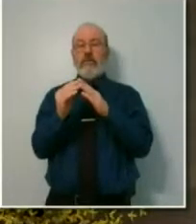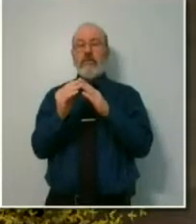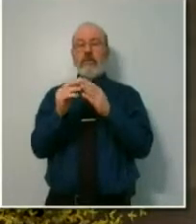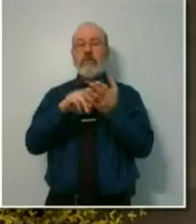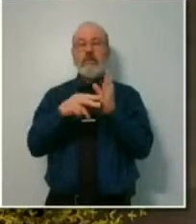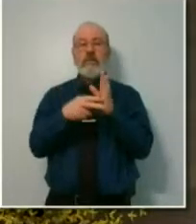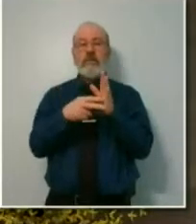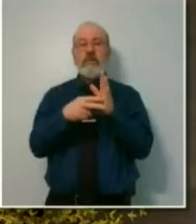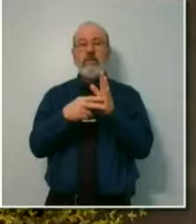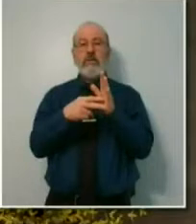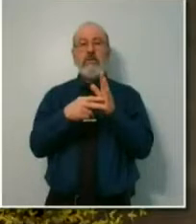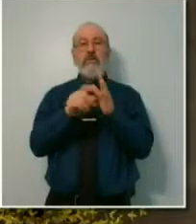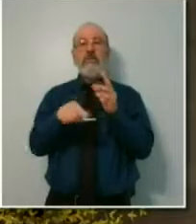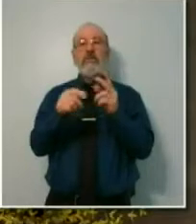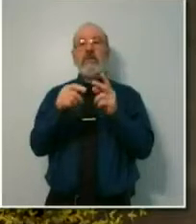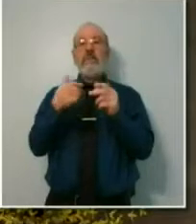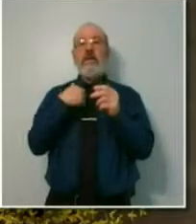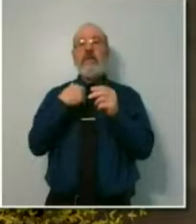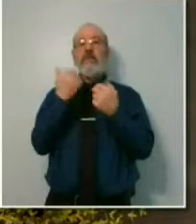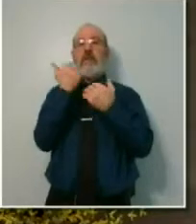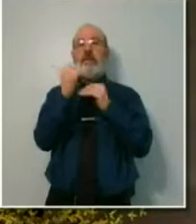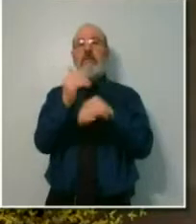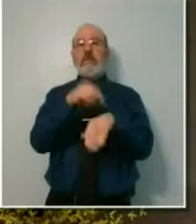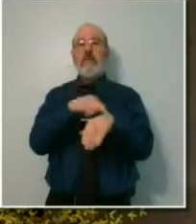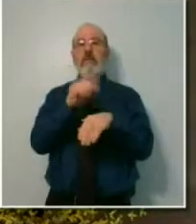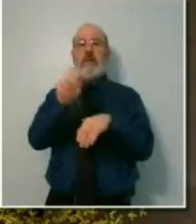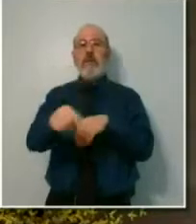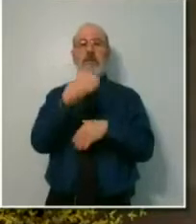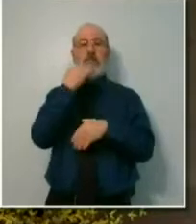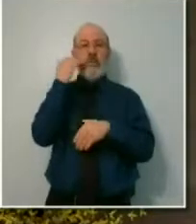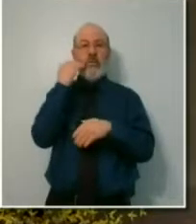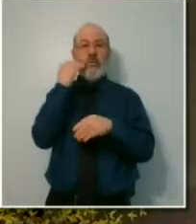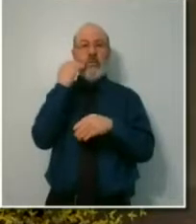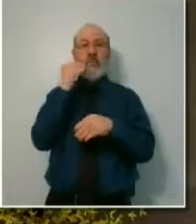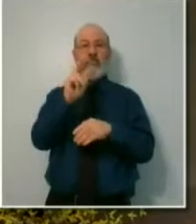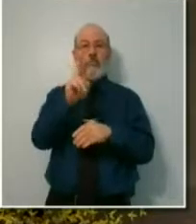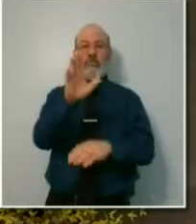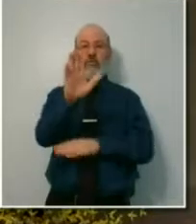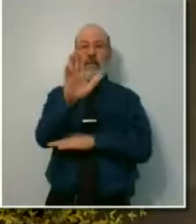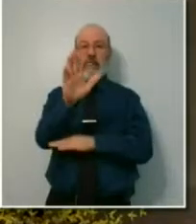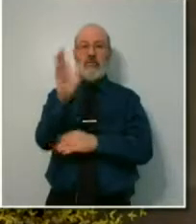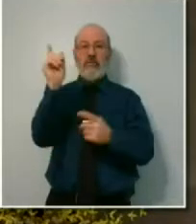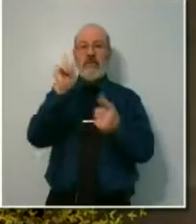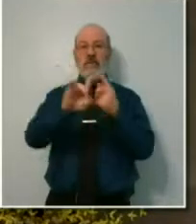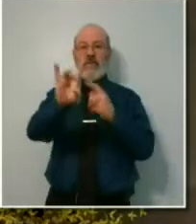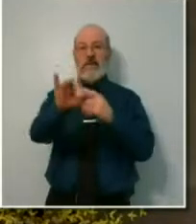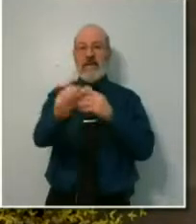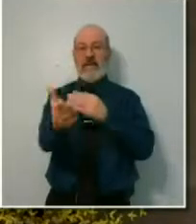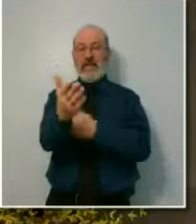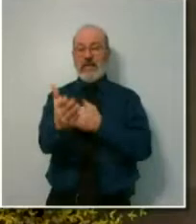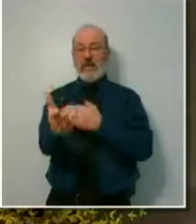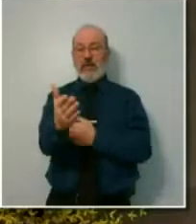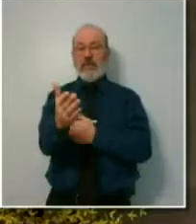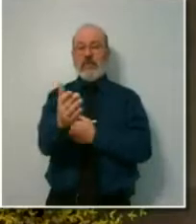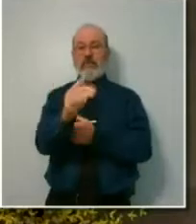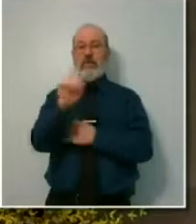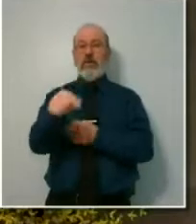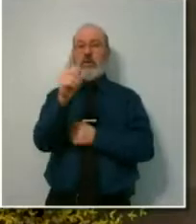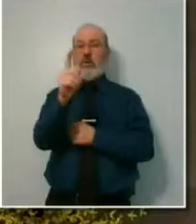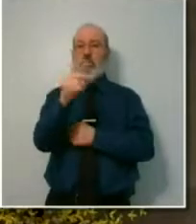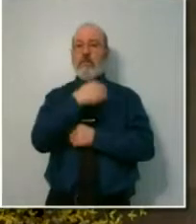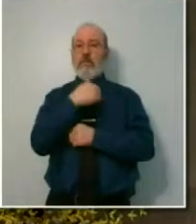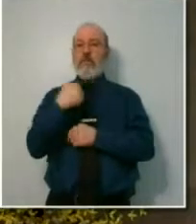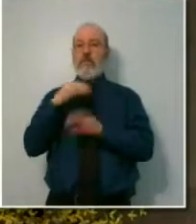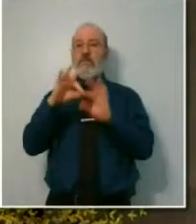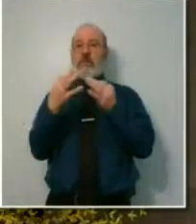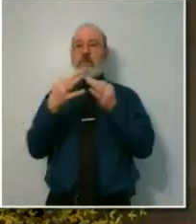have to observe curfew. We must be home from 2 p.m. until 8 a.m. And only one member of our family is allowed